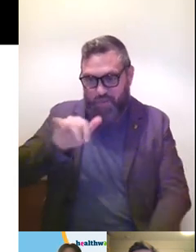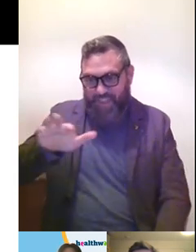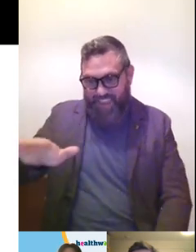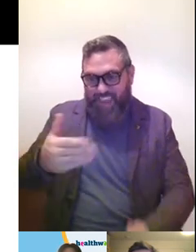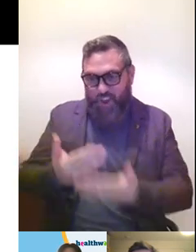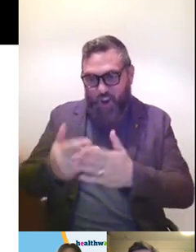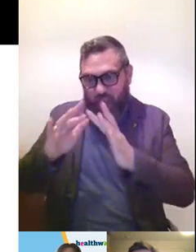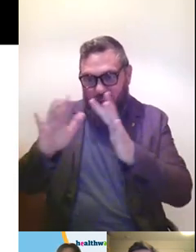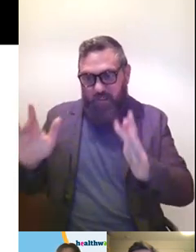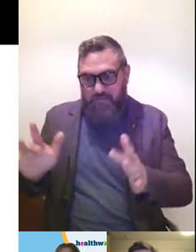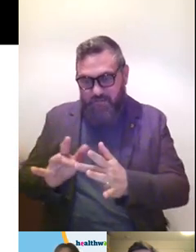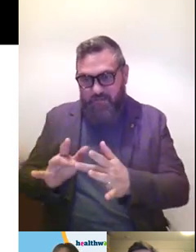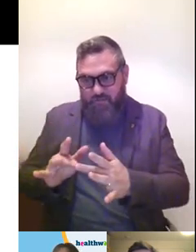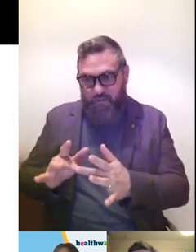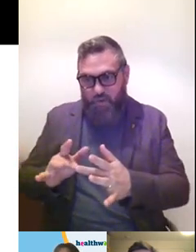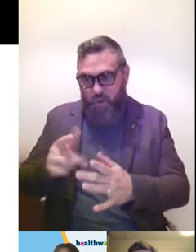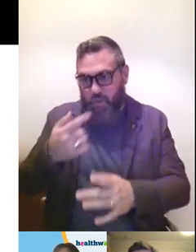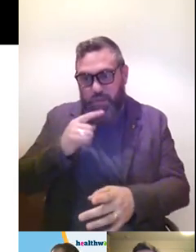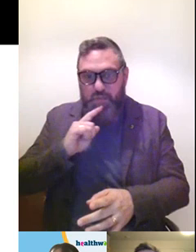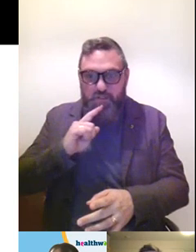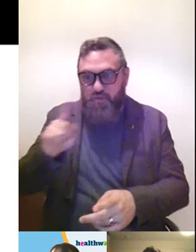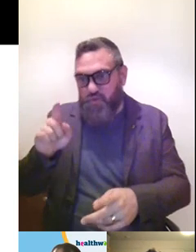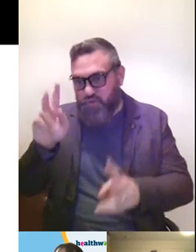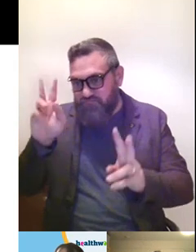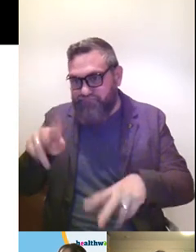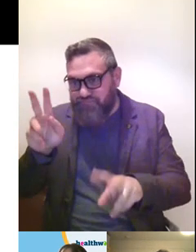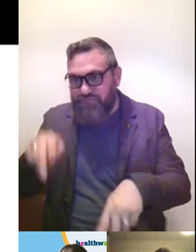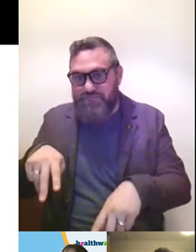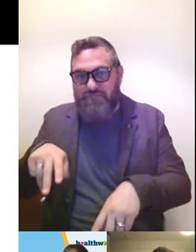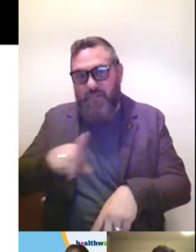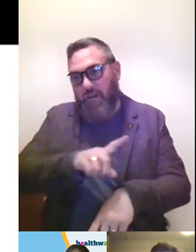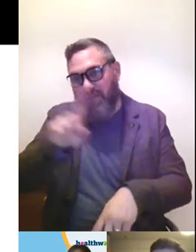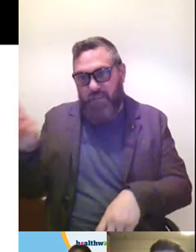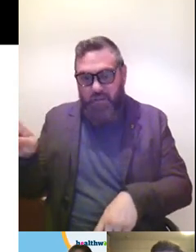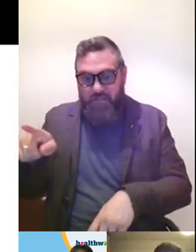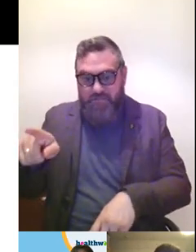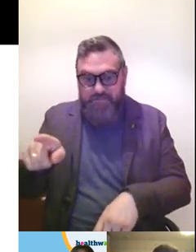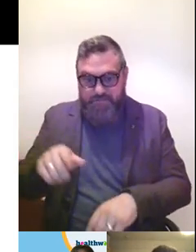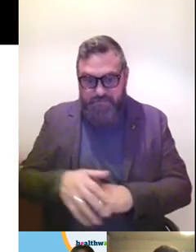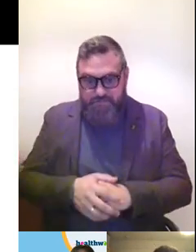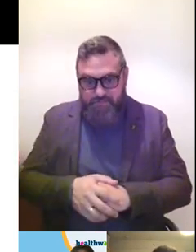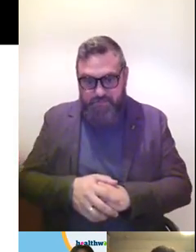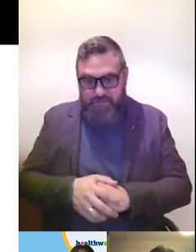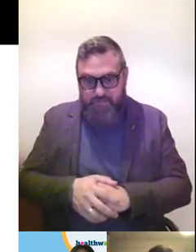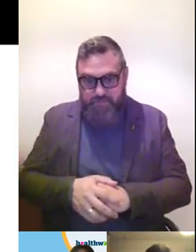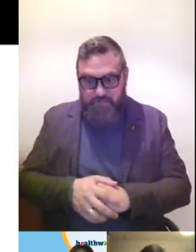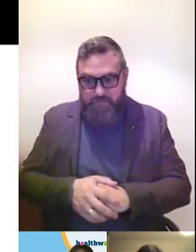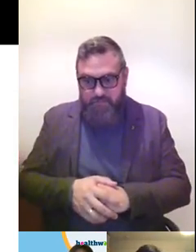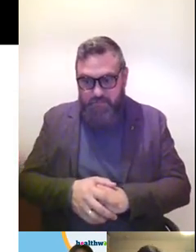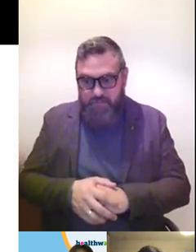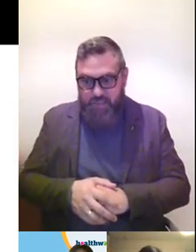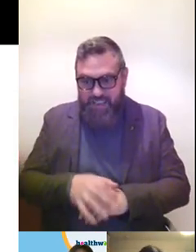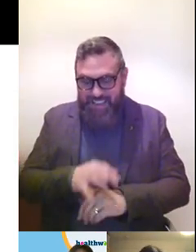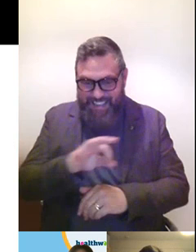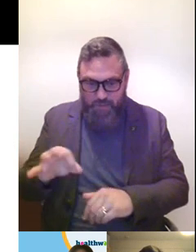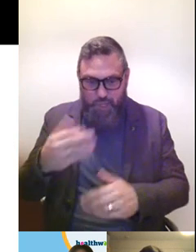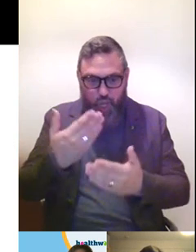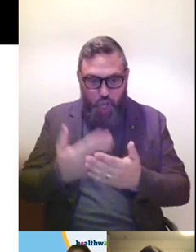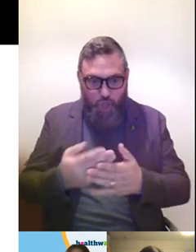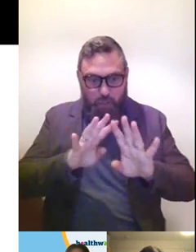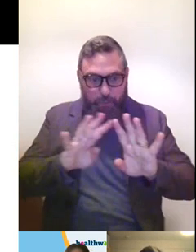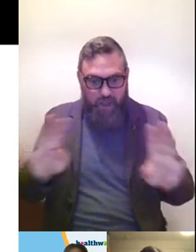platform for people to pick up to read afterwards. Can we just finish? Does anyone on the panel want to